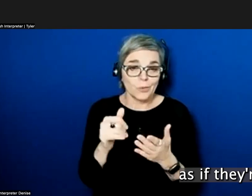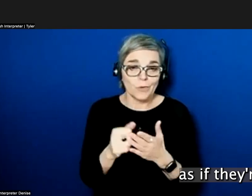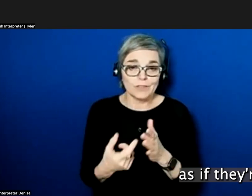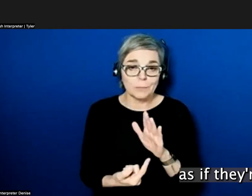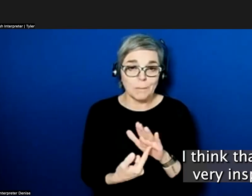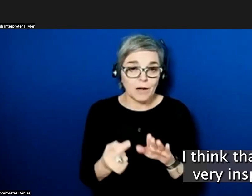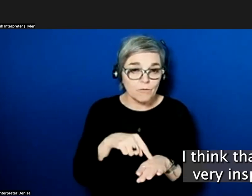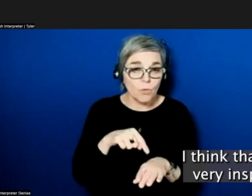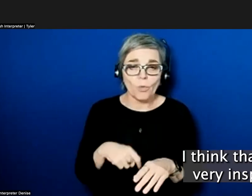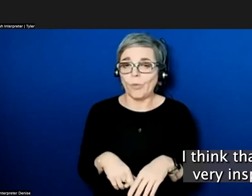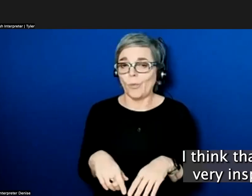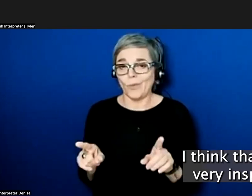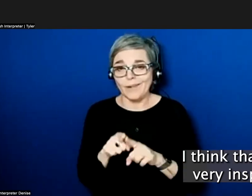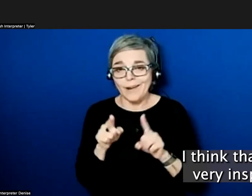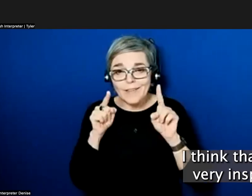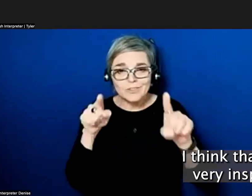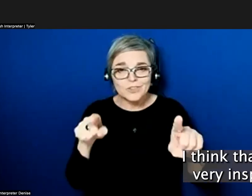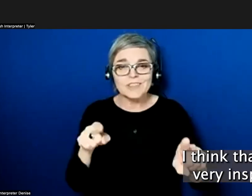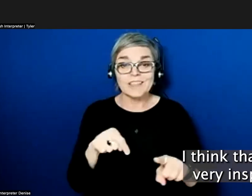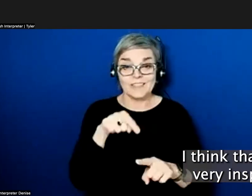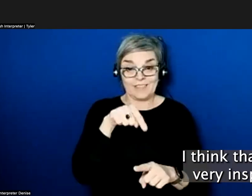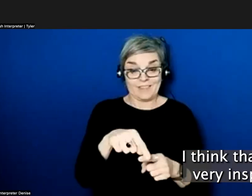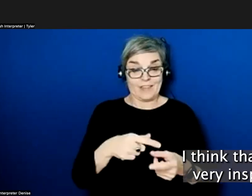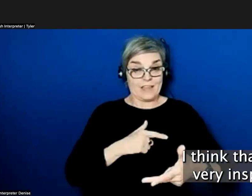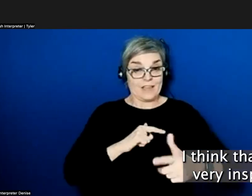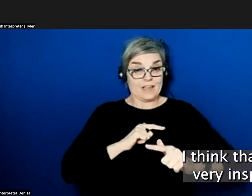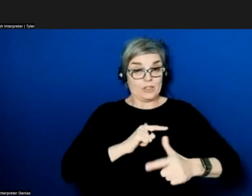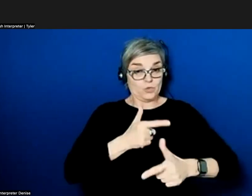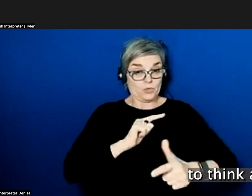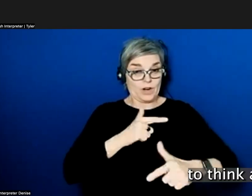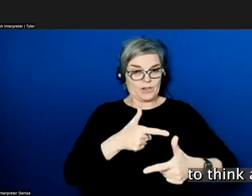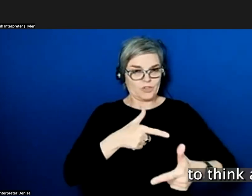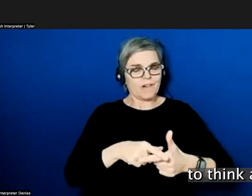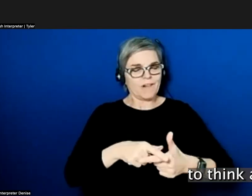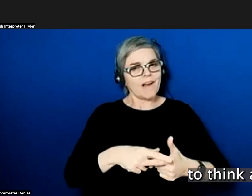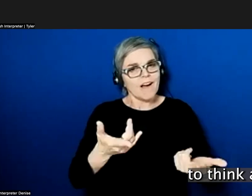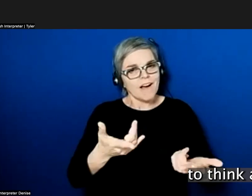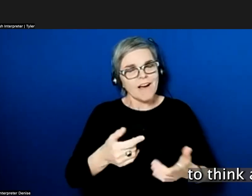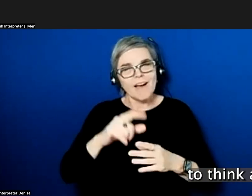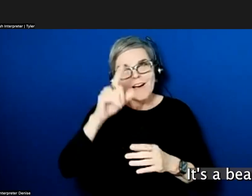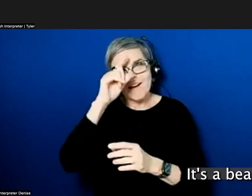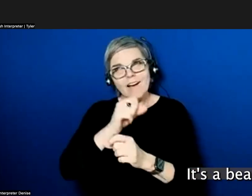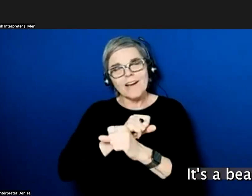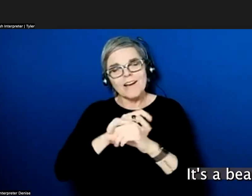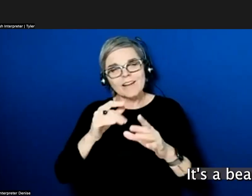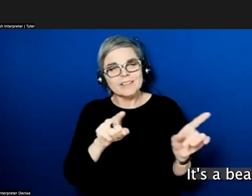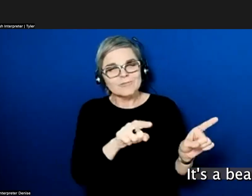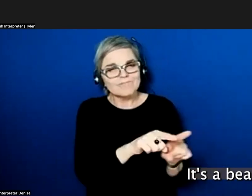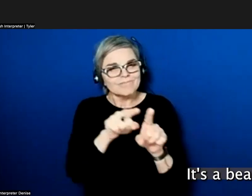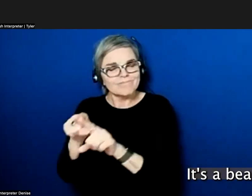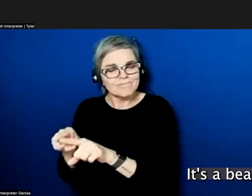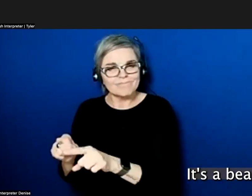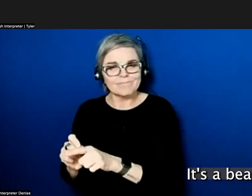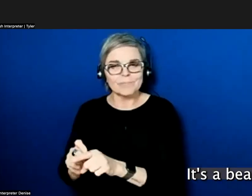of music? I think that will probably be very inspiring for people to think about it that way. It's a